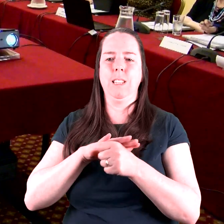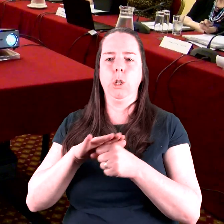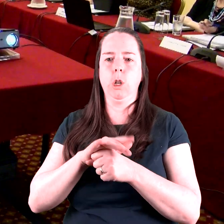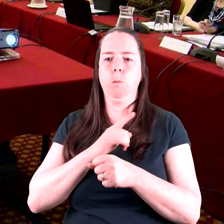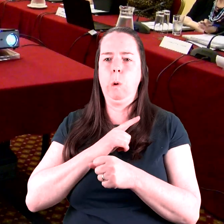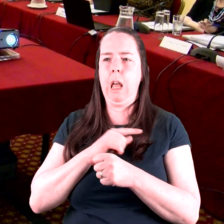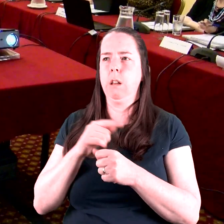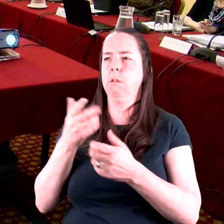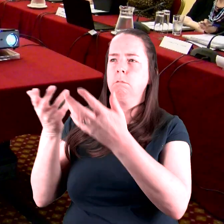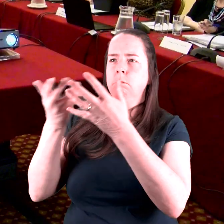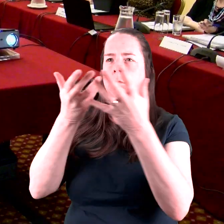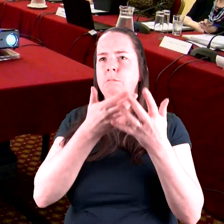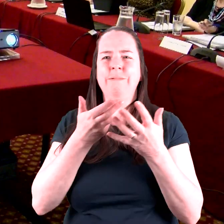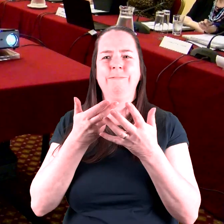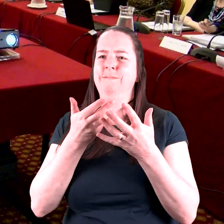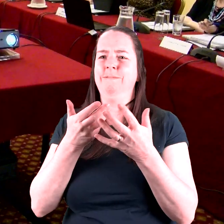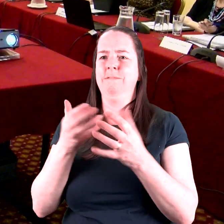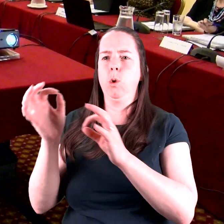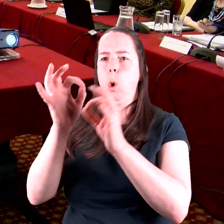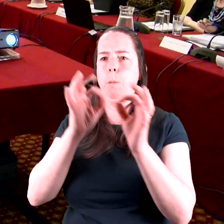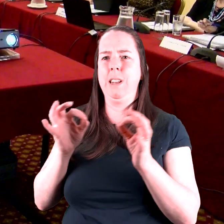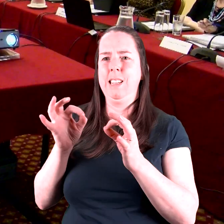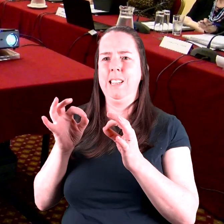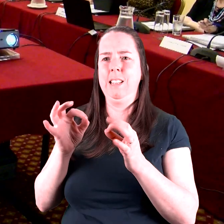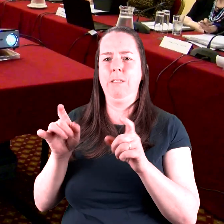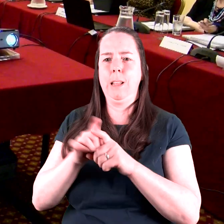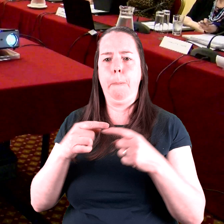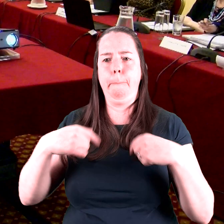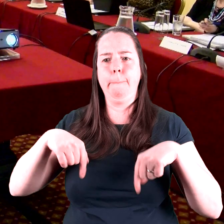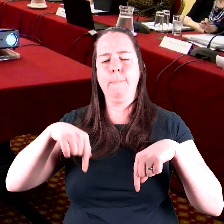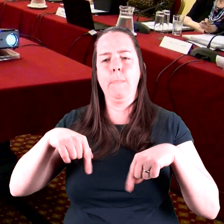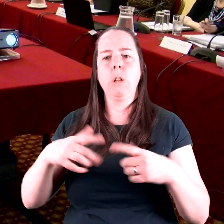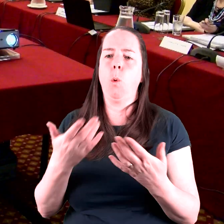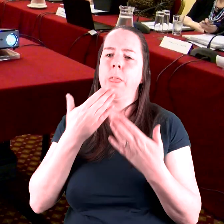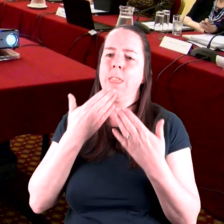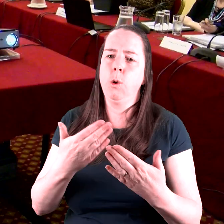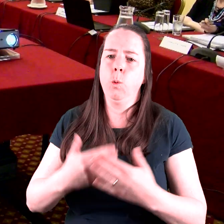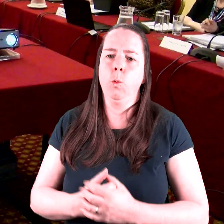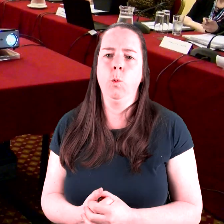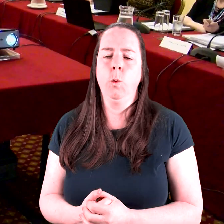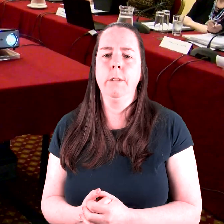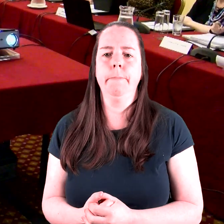because no one else I talk to seems to be anywhere close to this. So thank you.